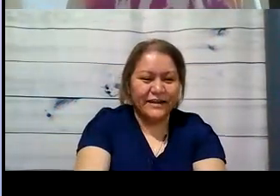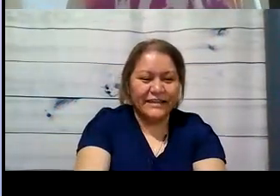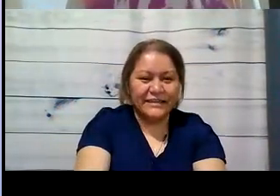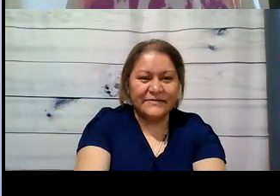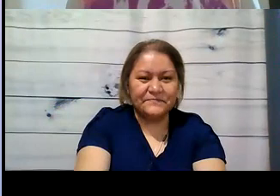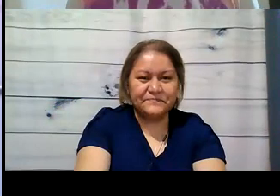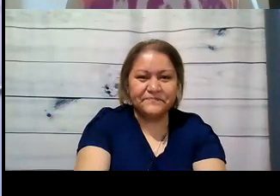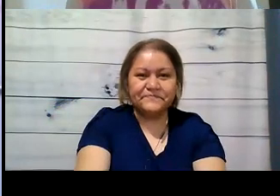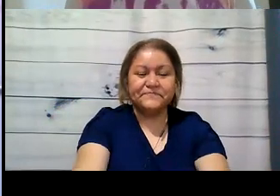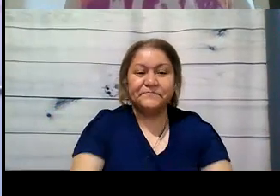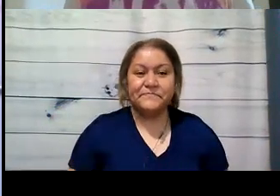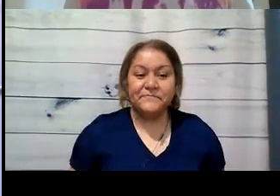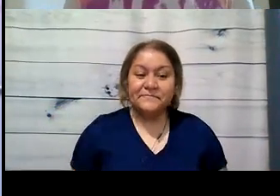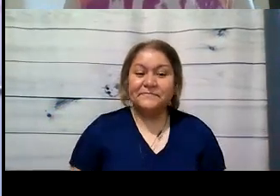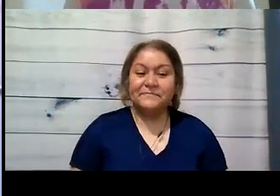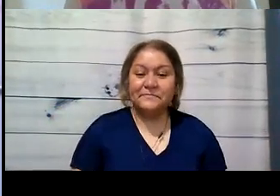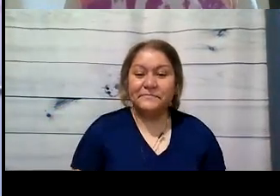All right. Awesome.